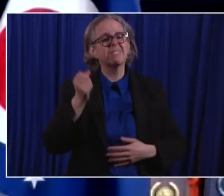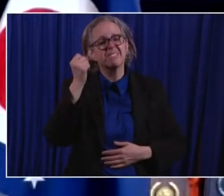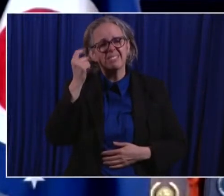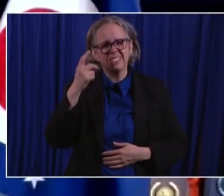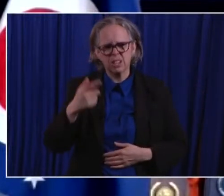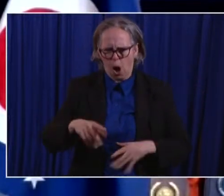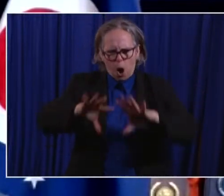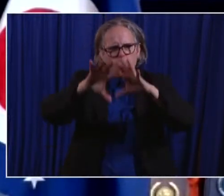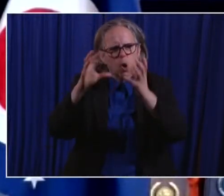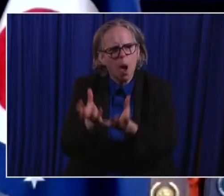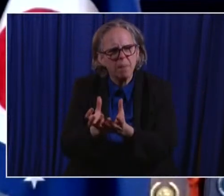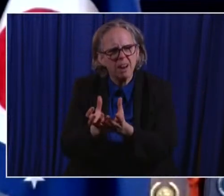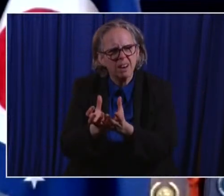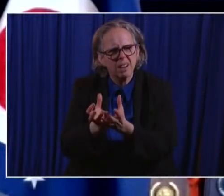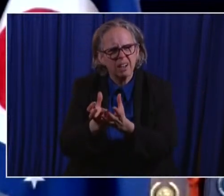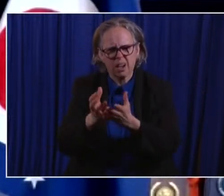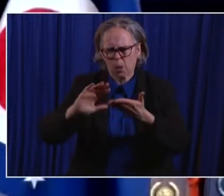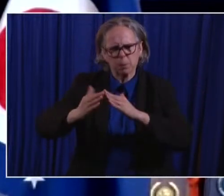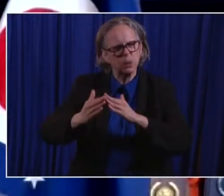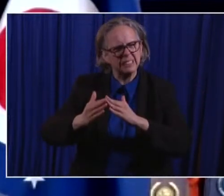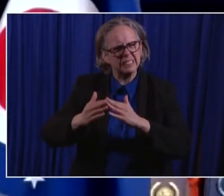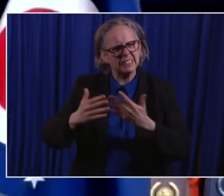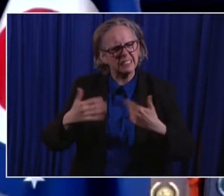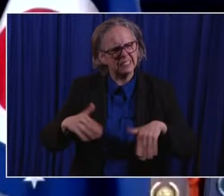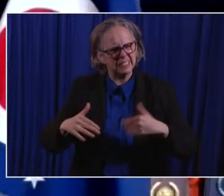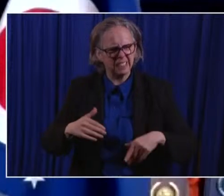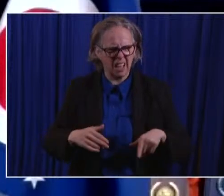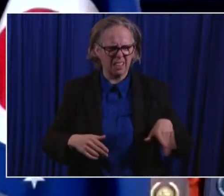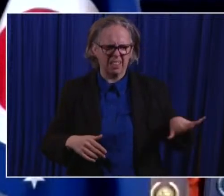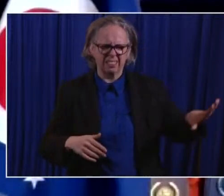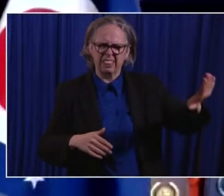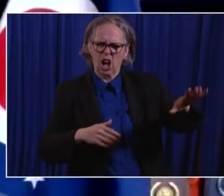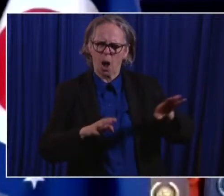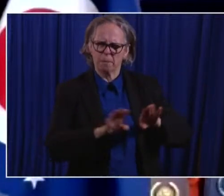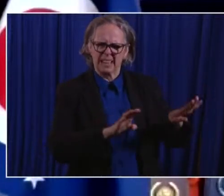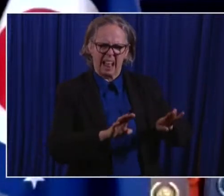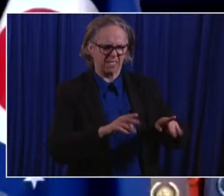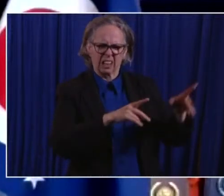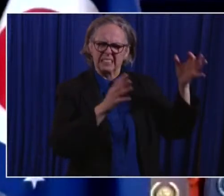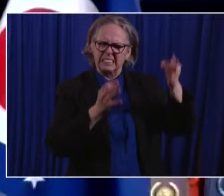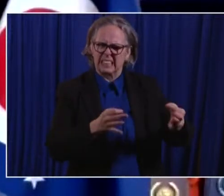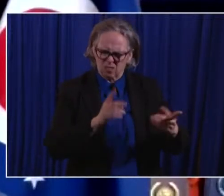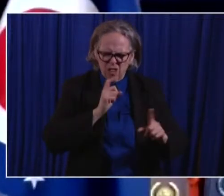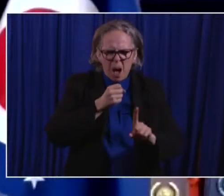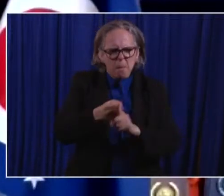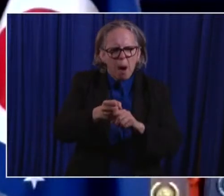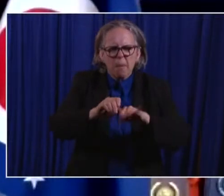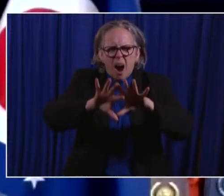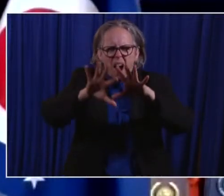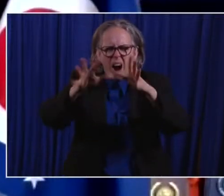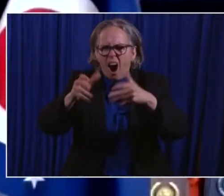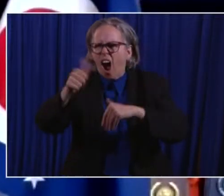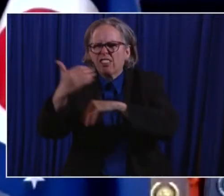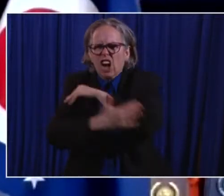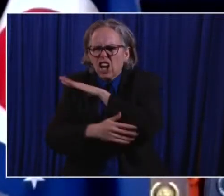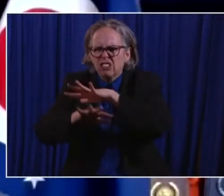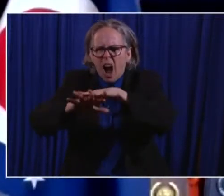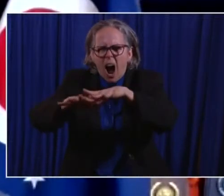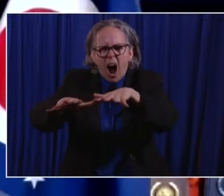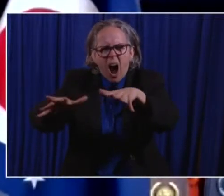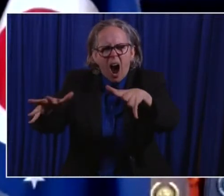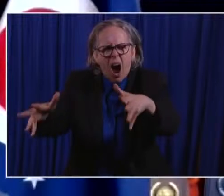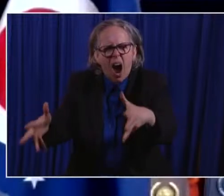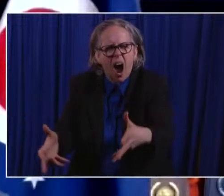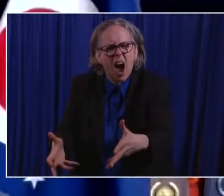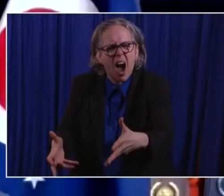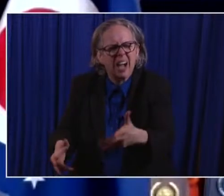do that are affecting people in our country and around the world. And once we had that conversation, and once everybody understood